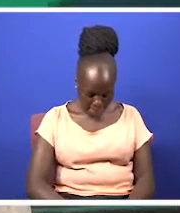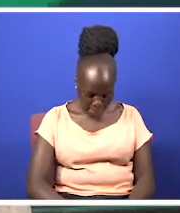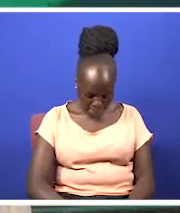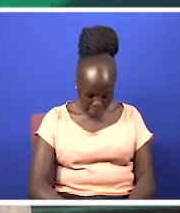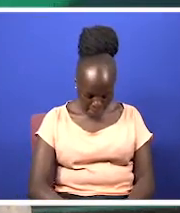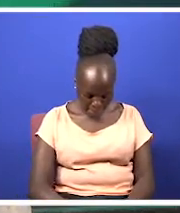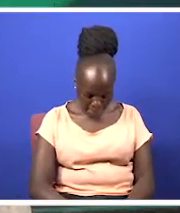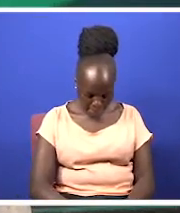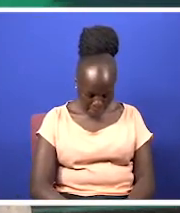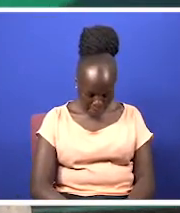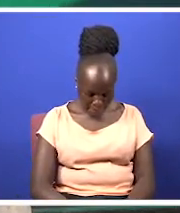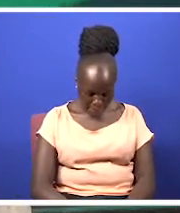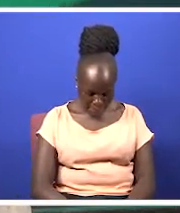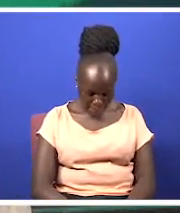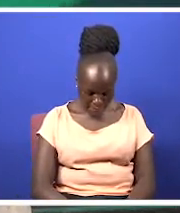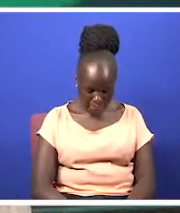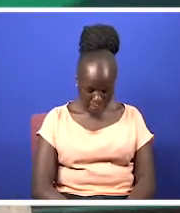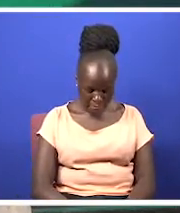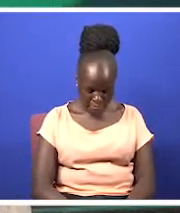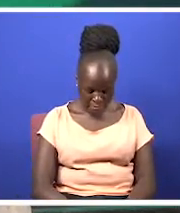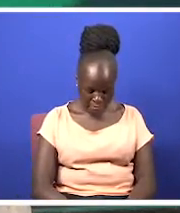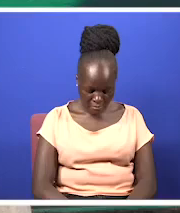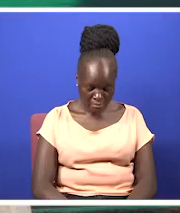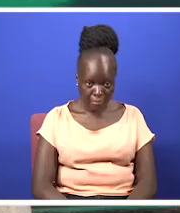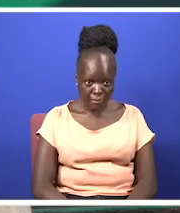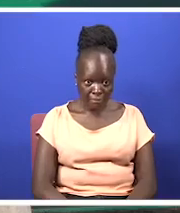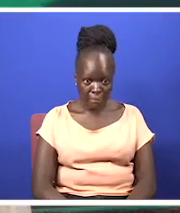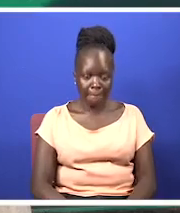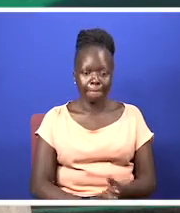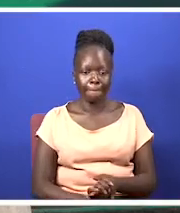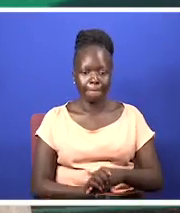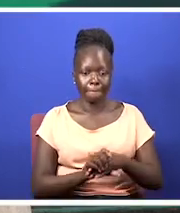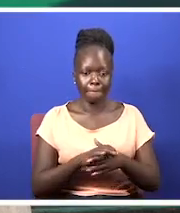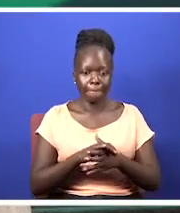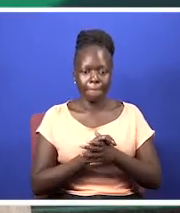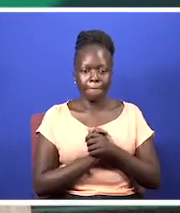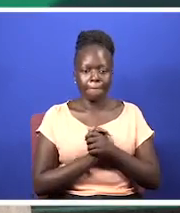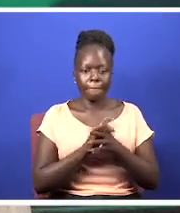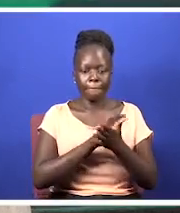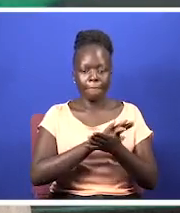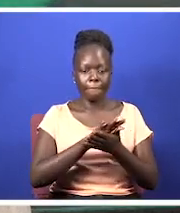Thank you.